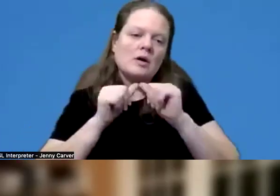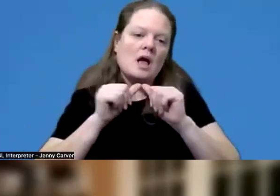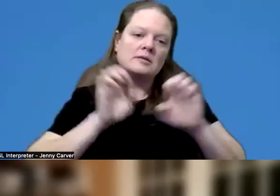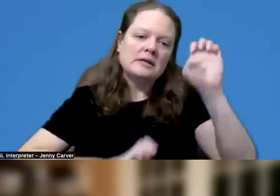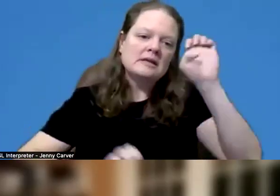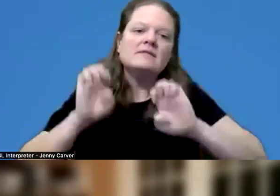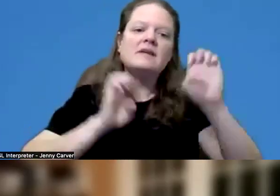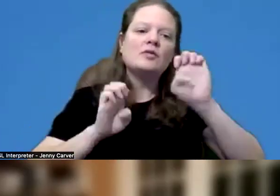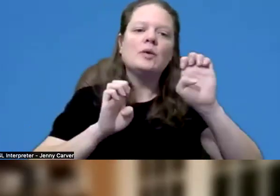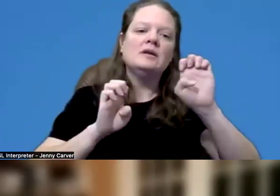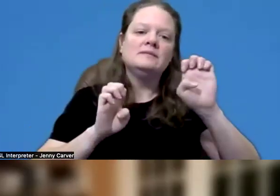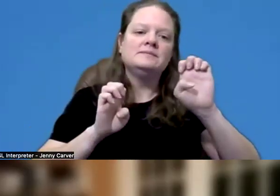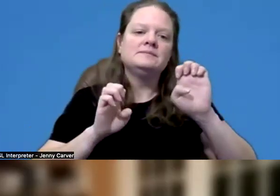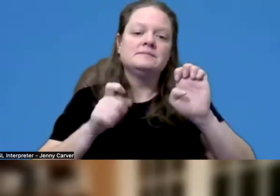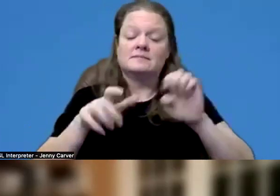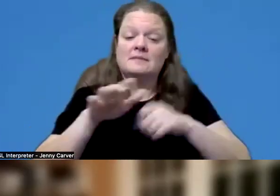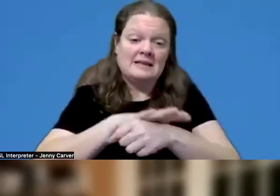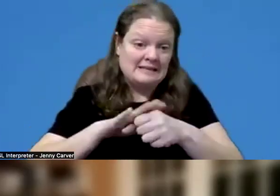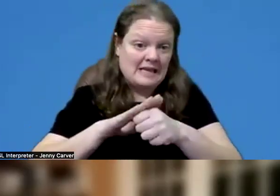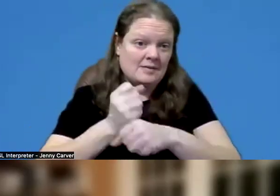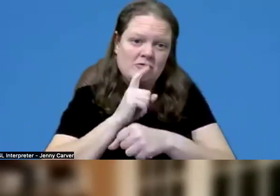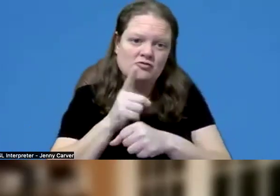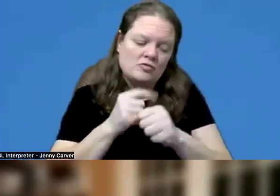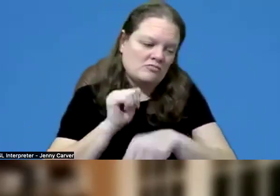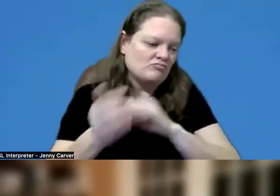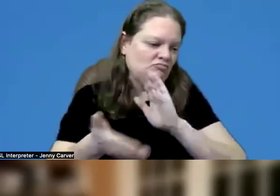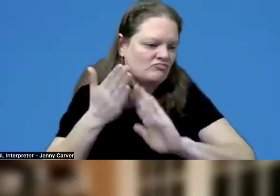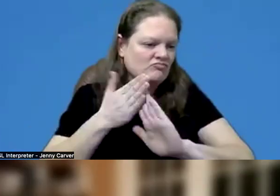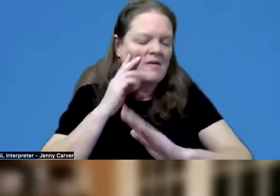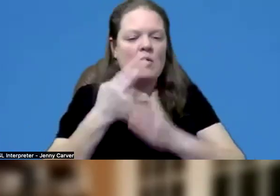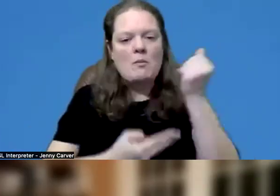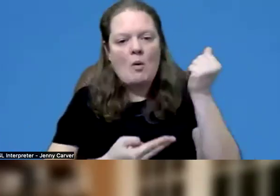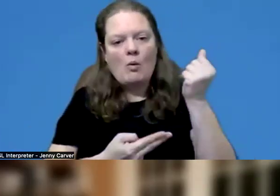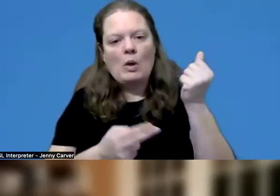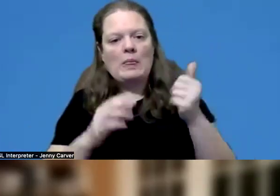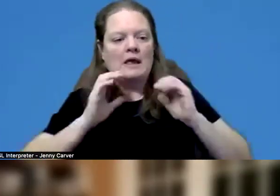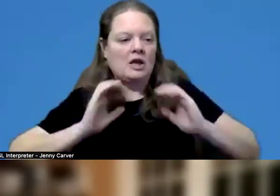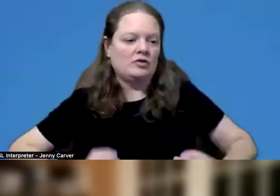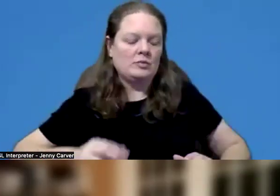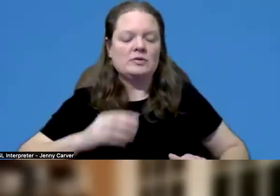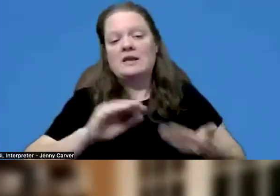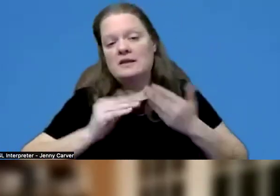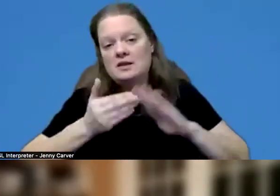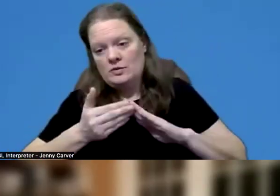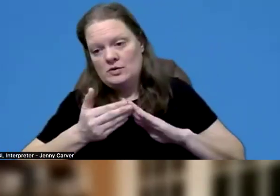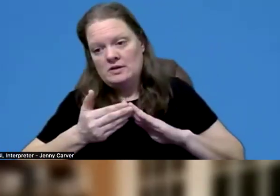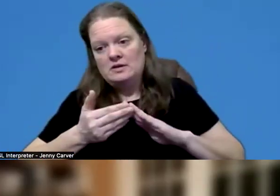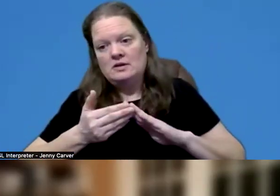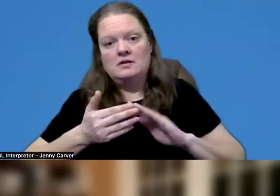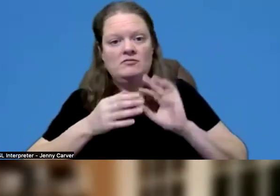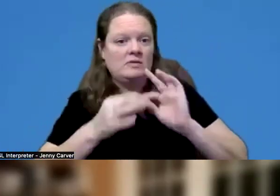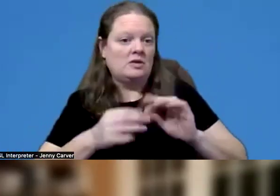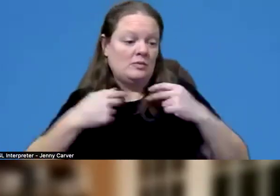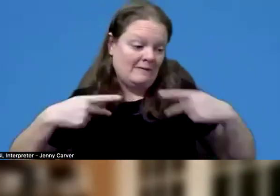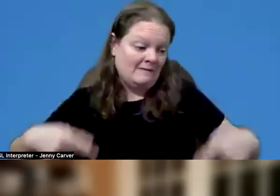evaluating this site and ensuring that it is working for both its consumers and the community. When it comes to